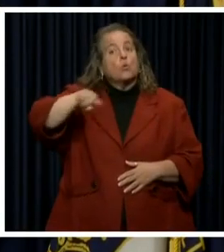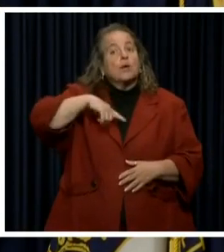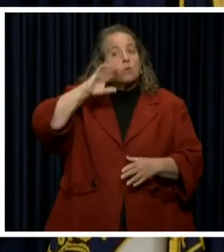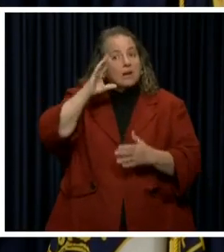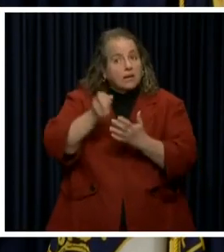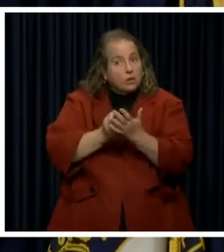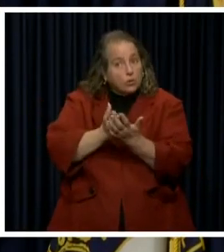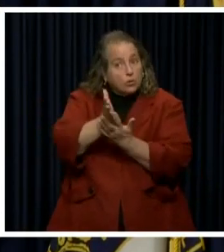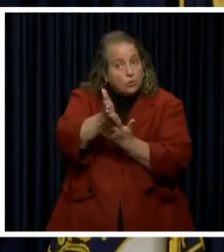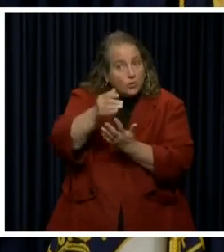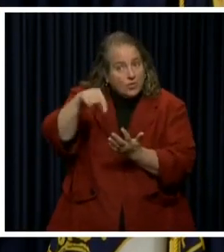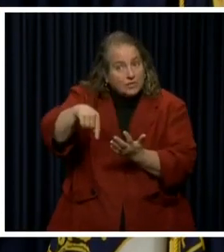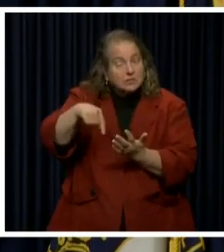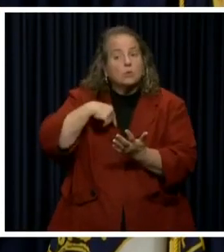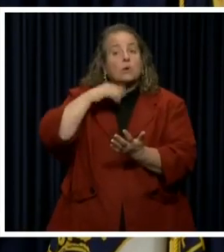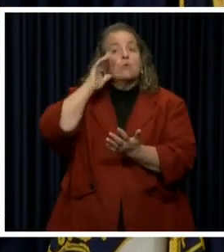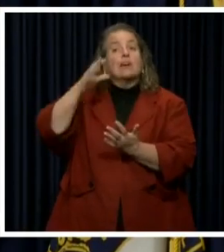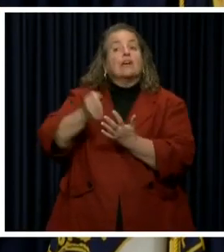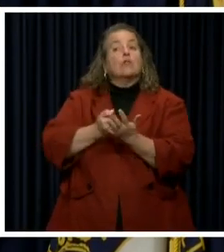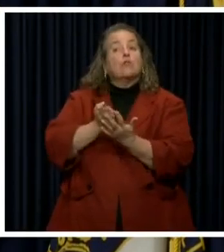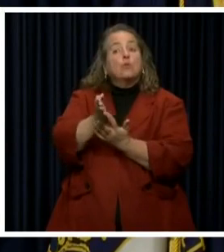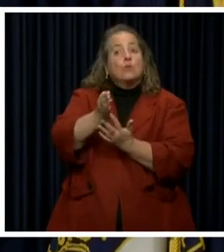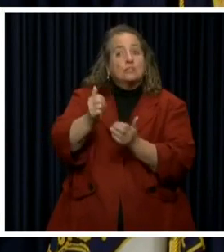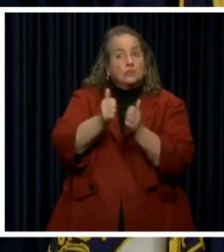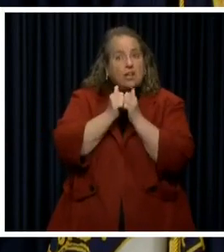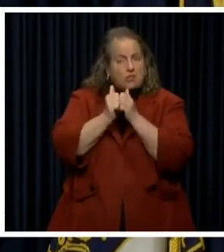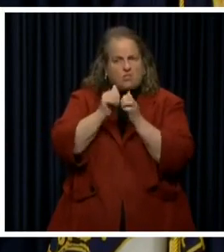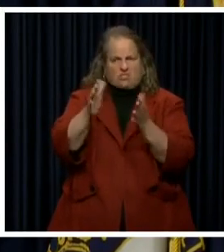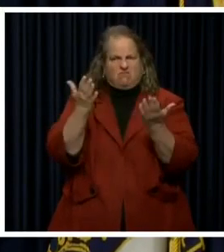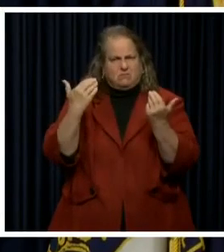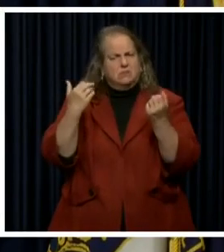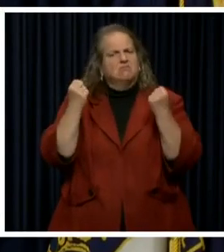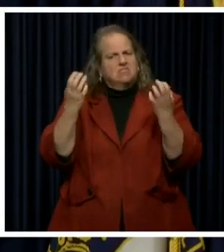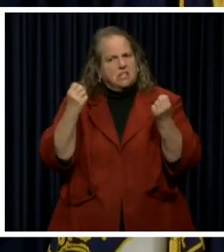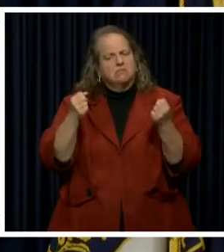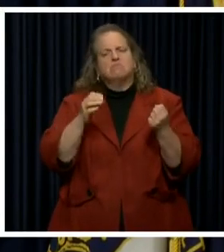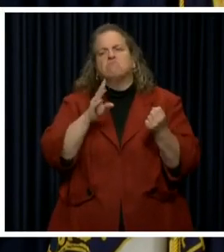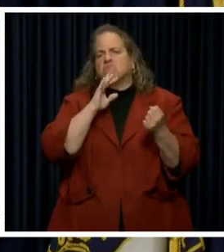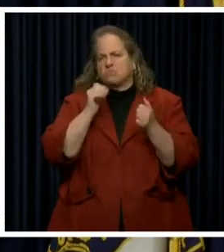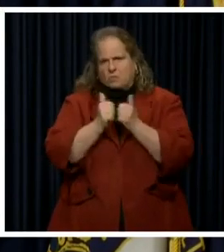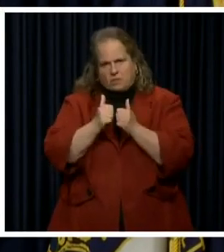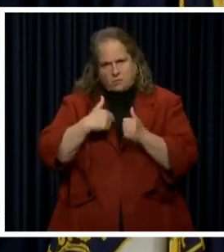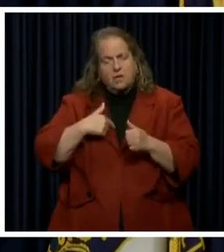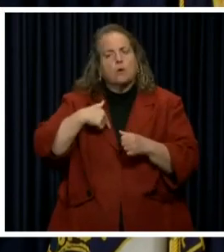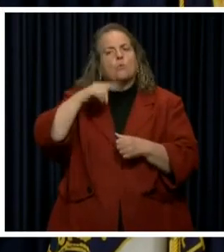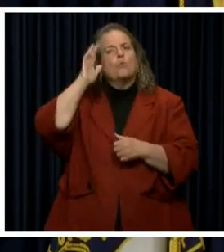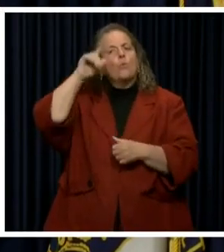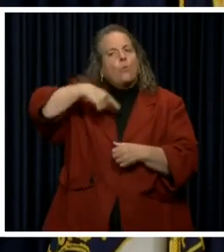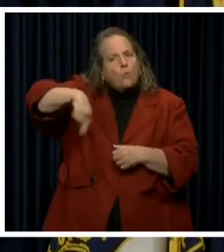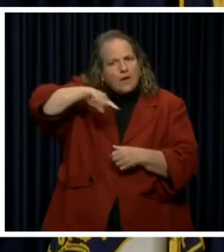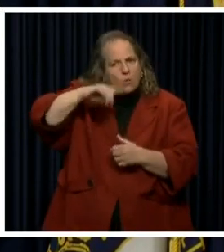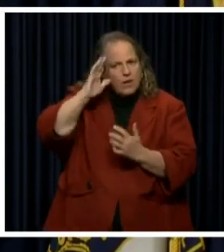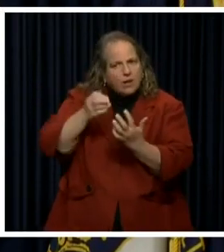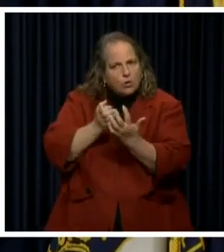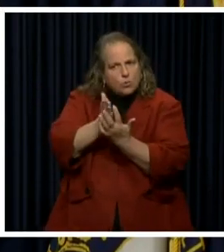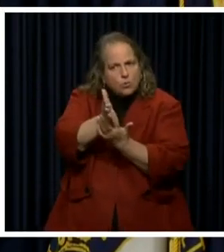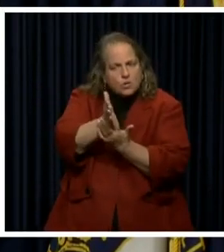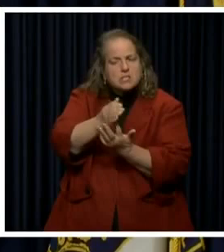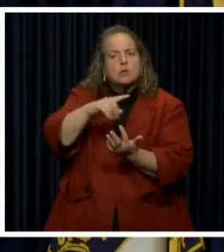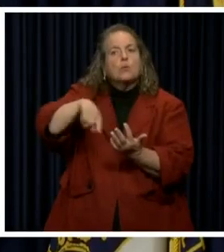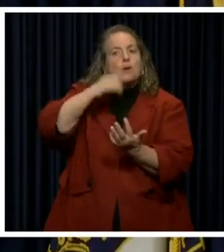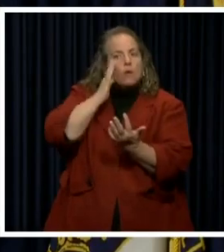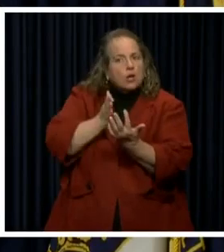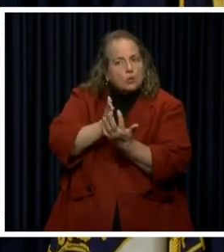this. We're going to get through this together. Say it with me. We're going to get through this. We're going to get through this